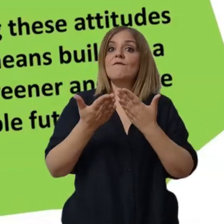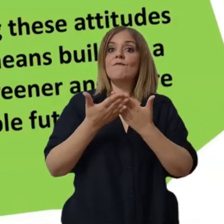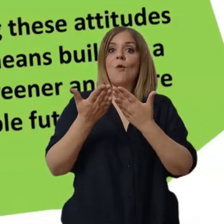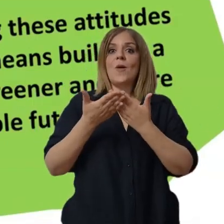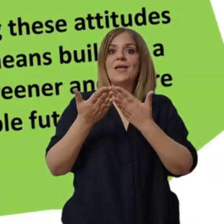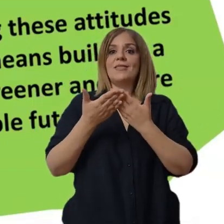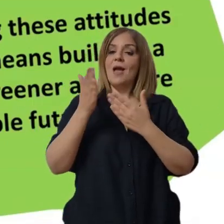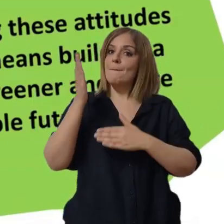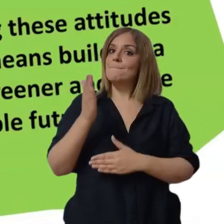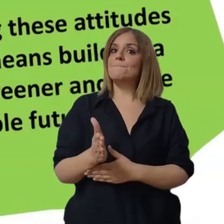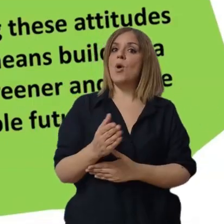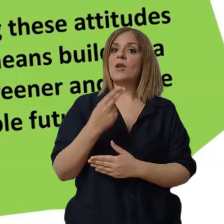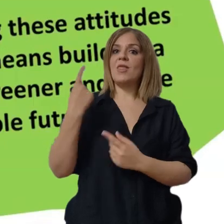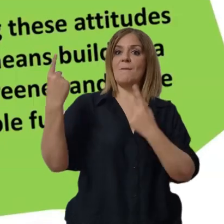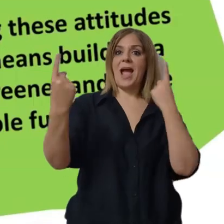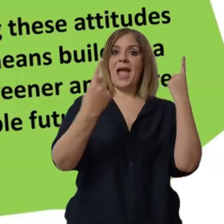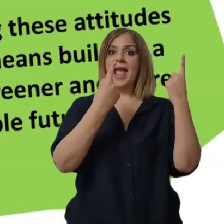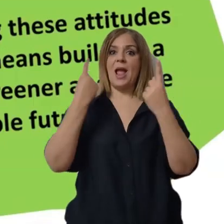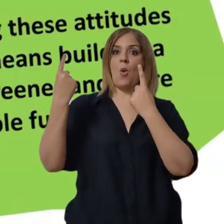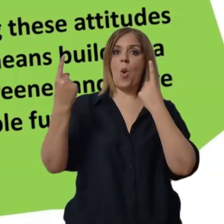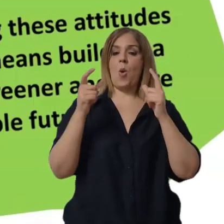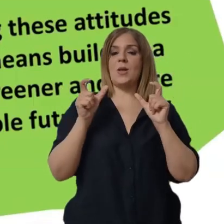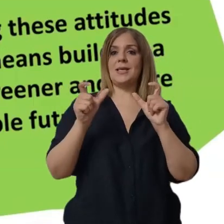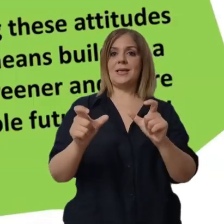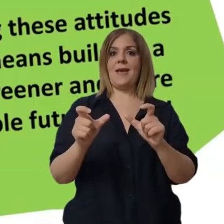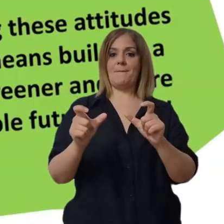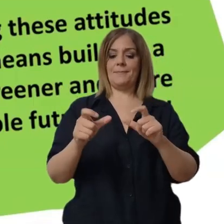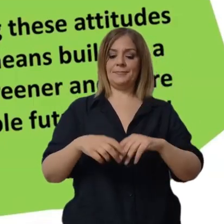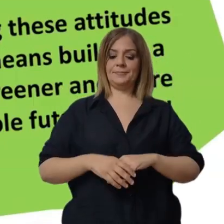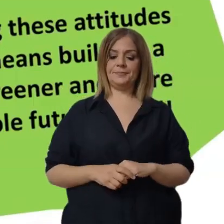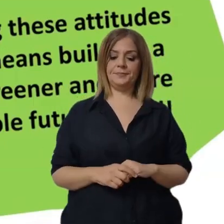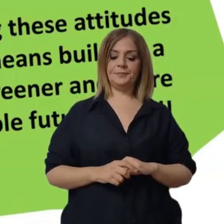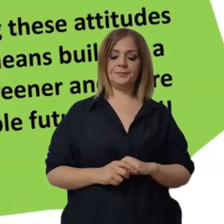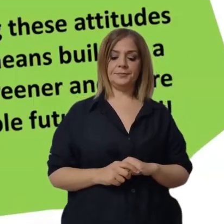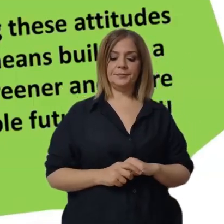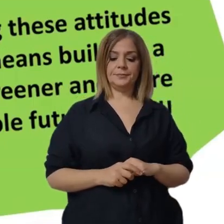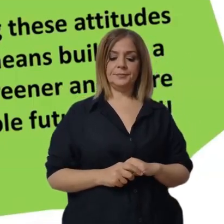to an ecological transition.